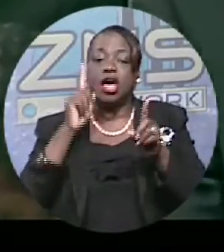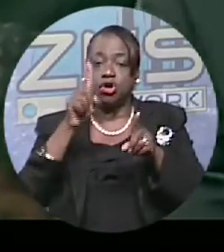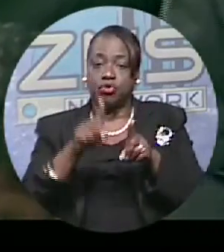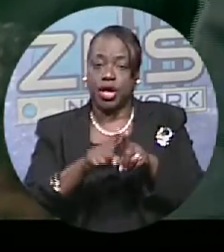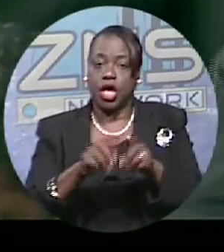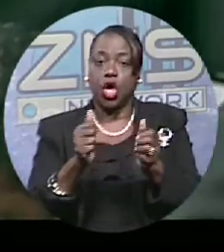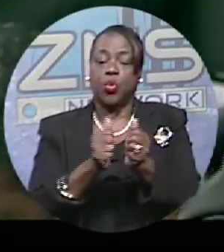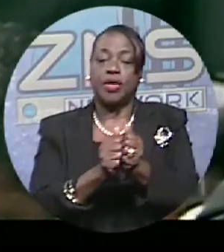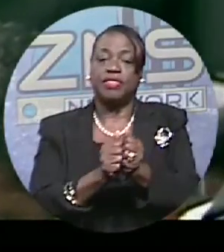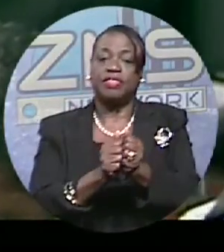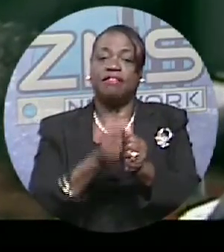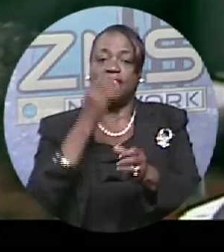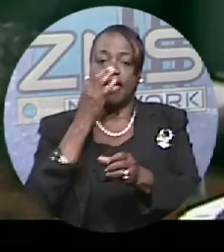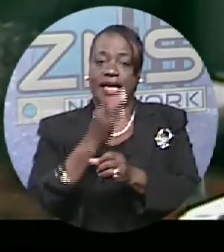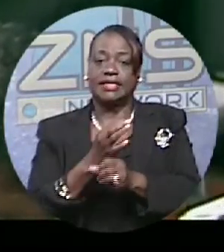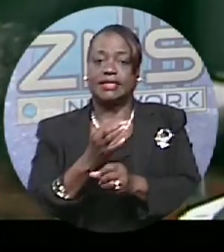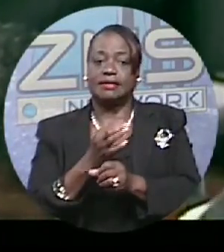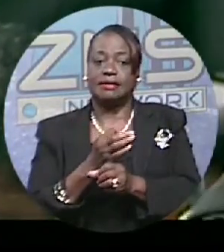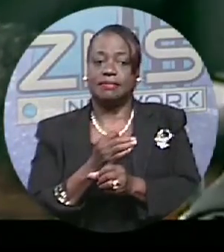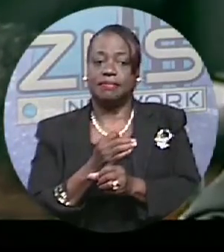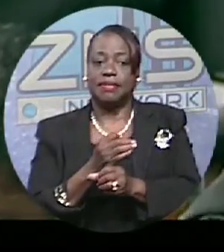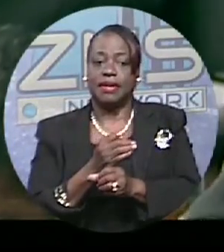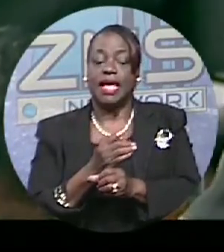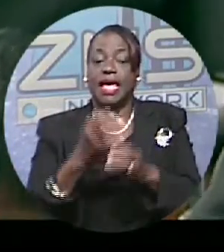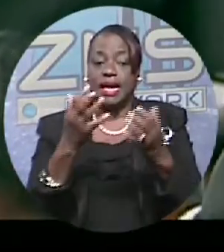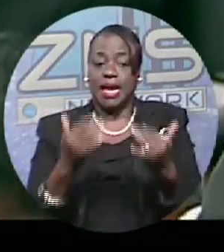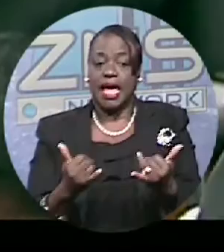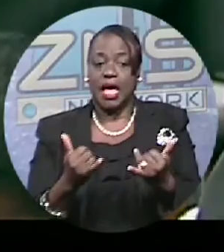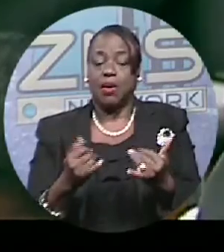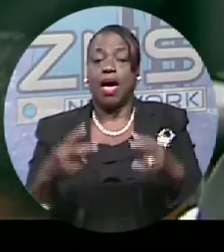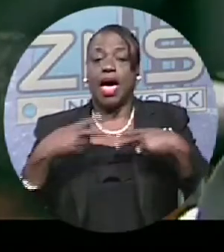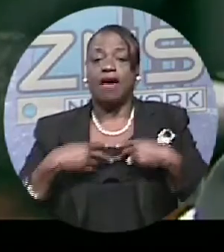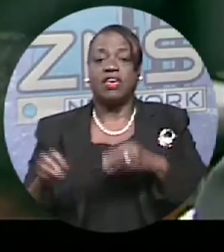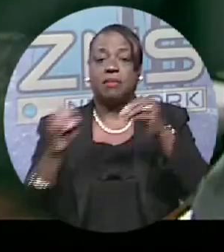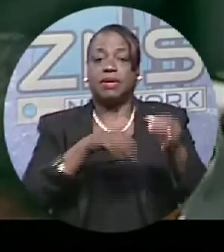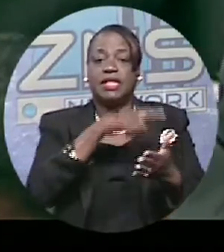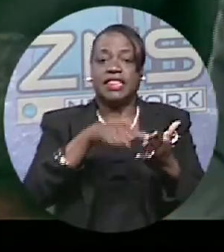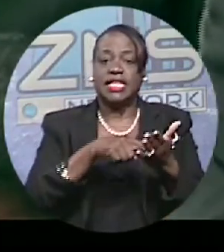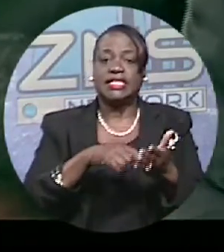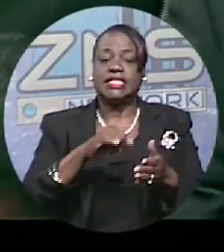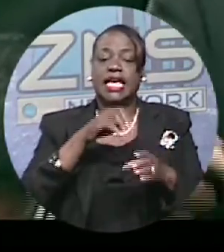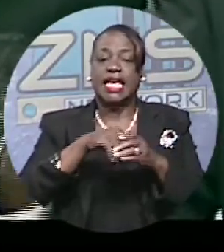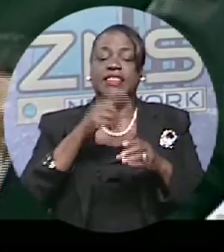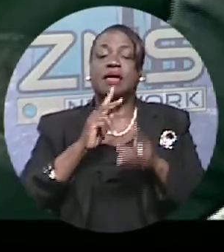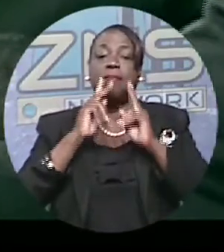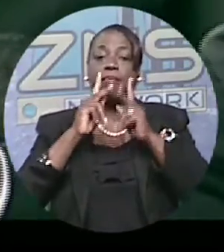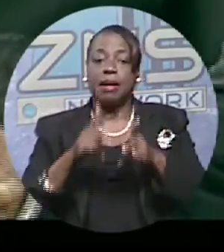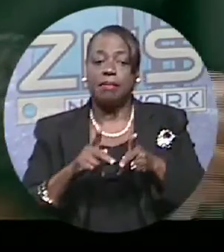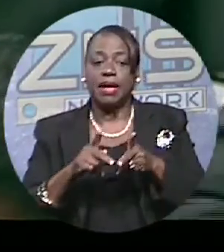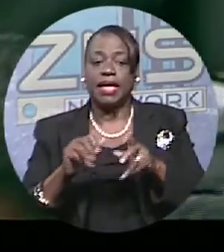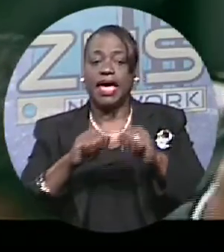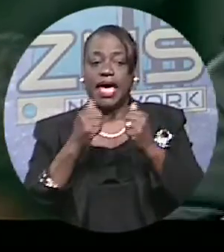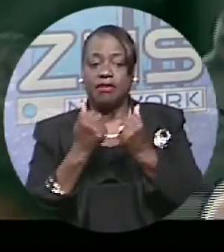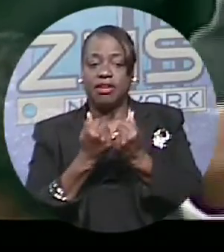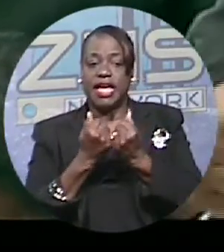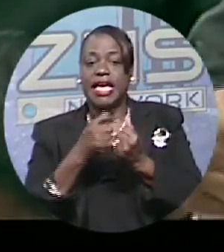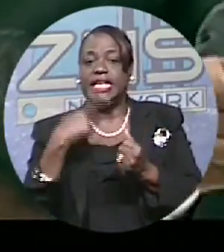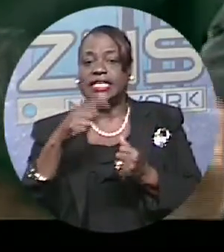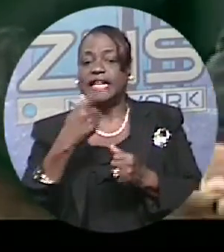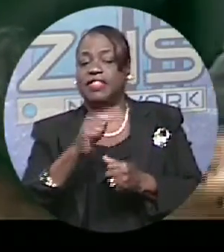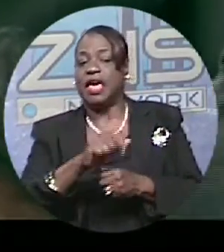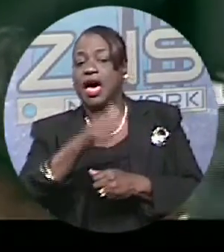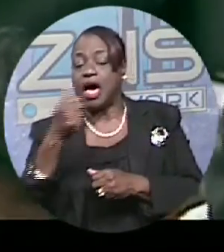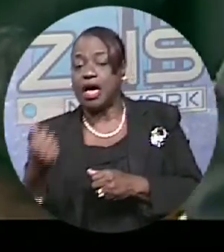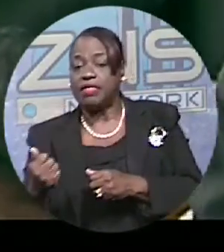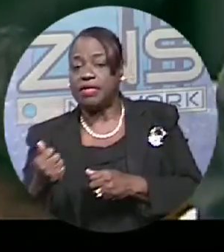And the unfortunate thing about this now is, having put this in the public domain, are they also saying that the other man was involved in